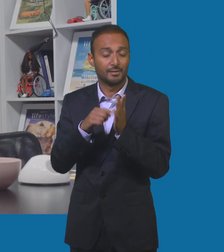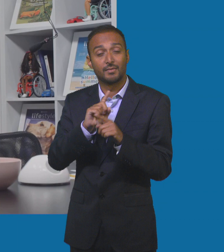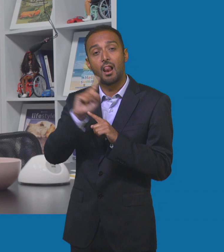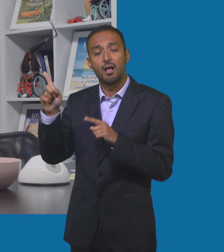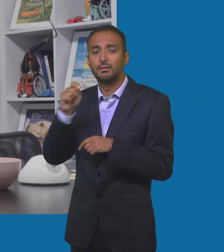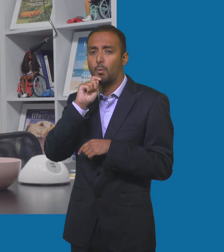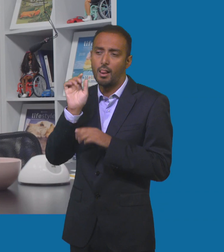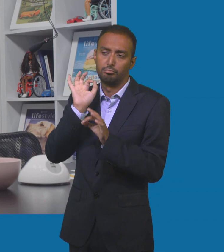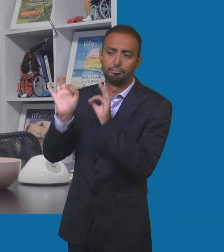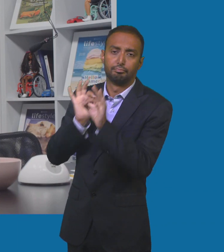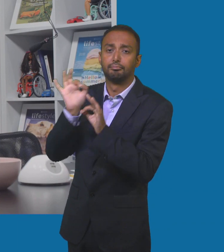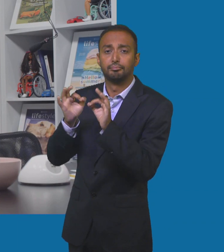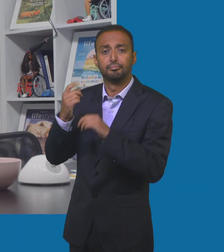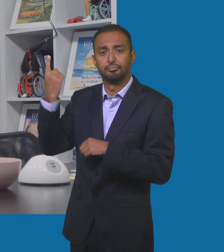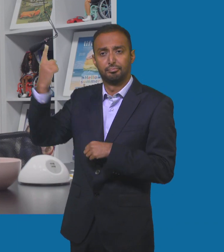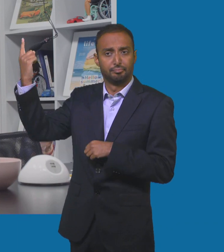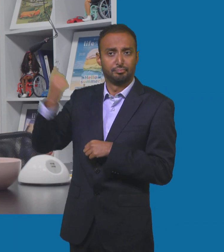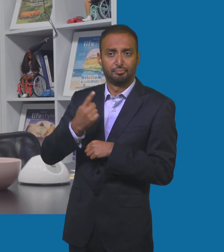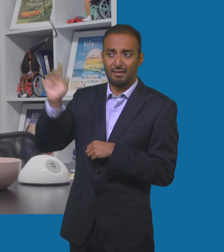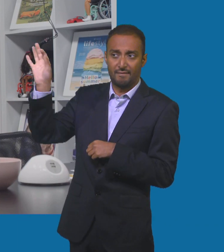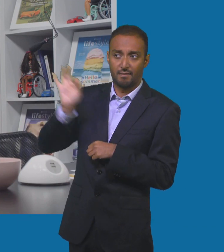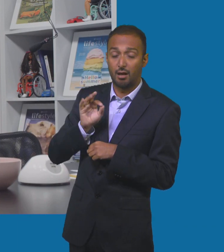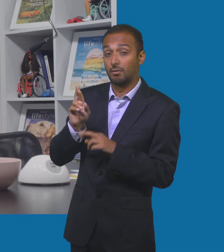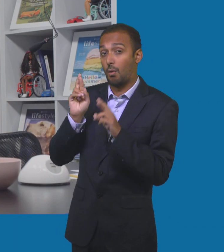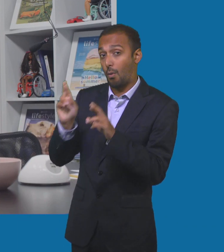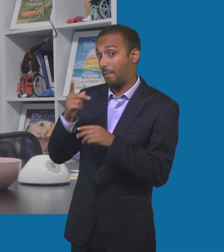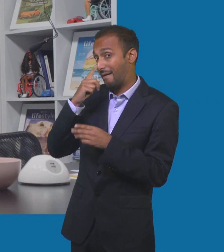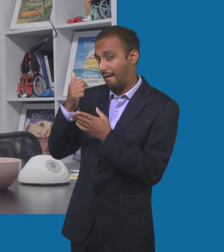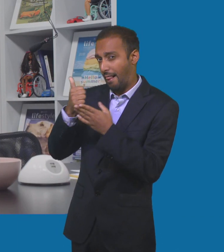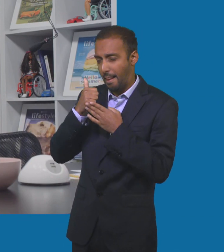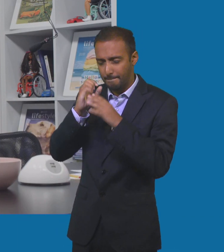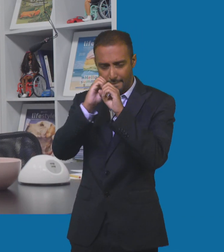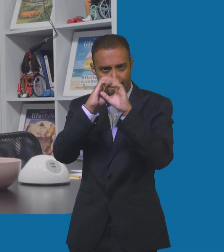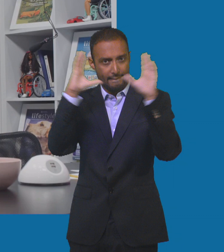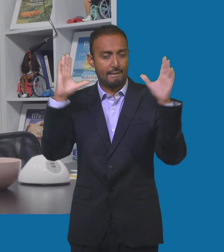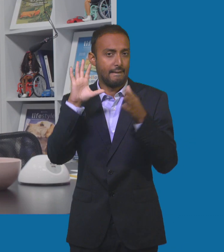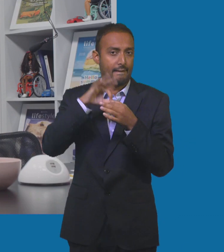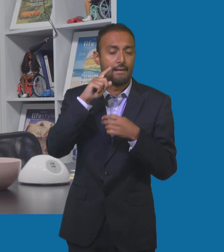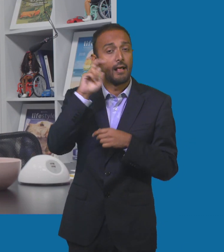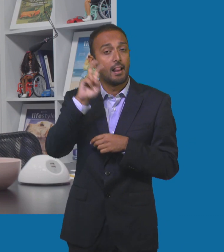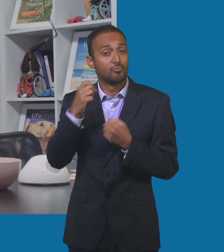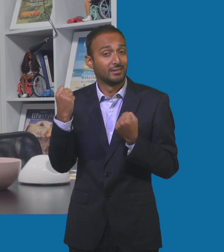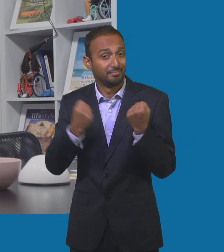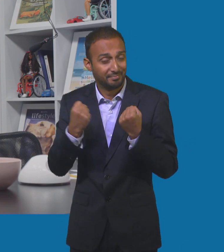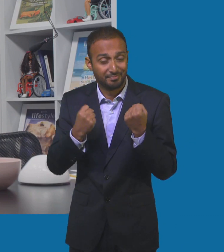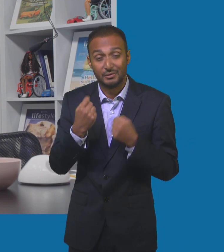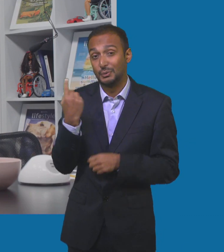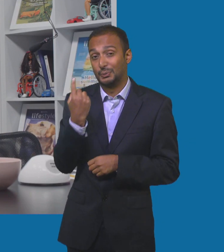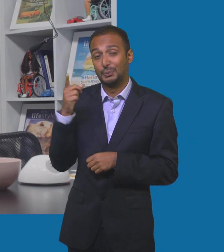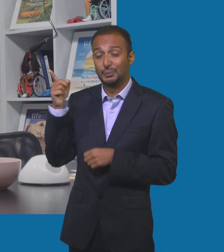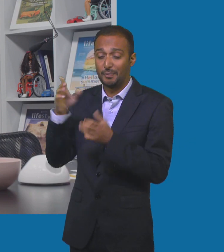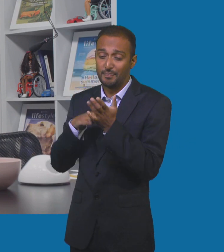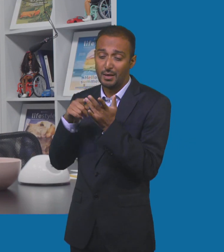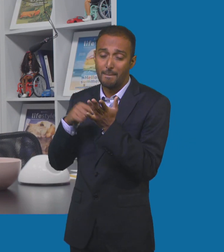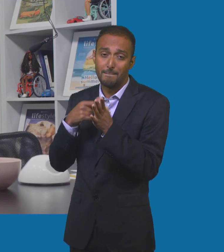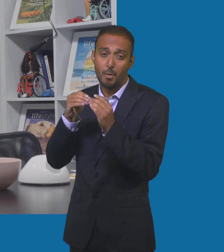to the person who can hopefully help us see the wood through the trees when it comes to EVs. Matt and Sam will be joined by Motability's Head of Innovation,